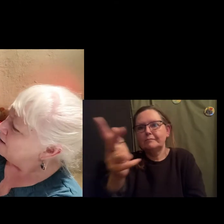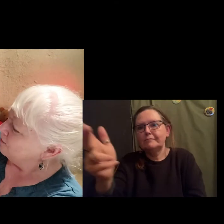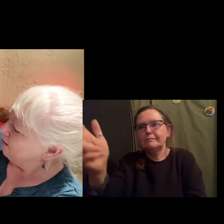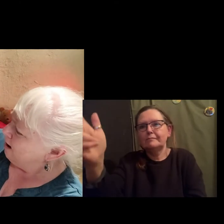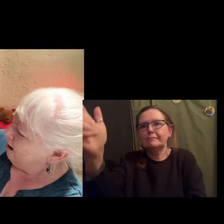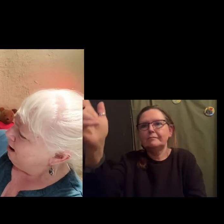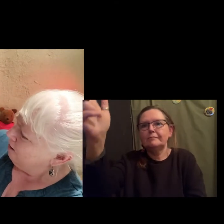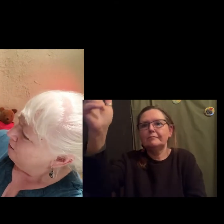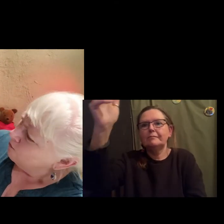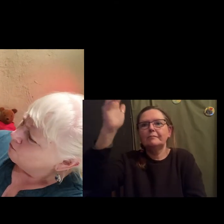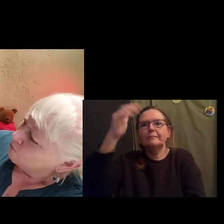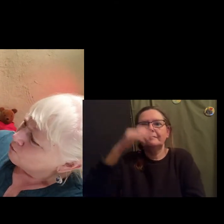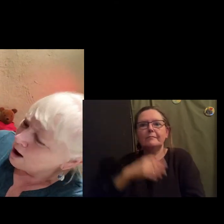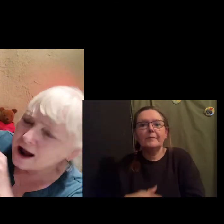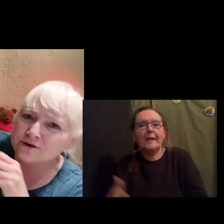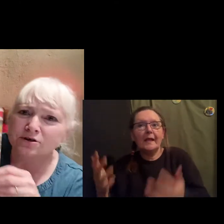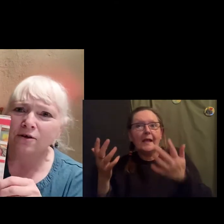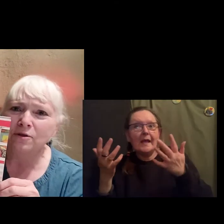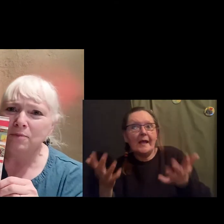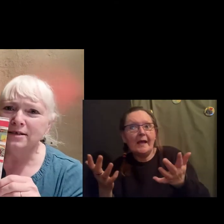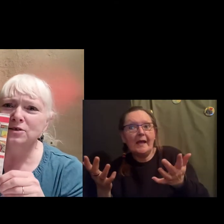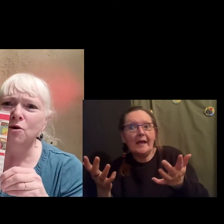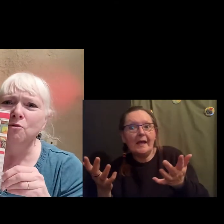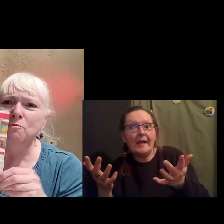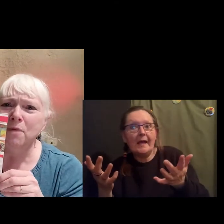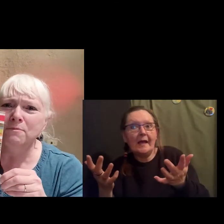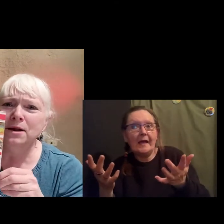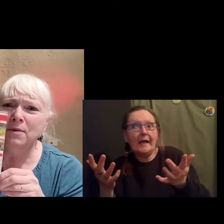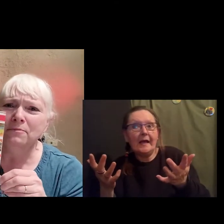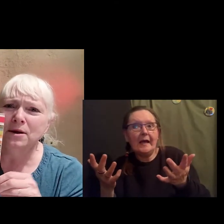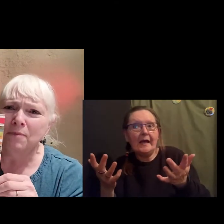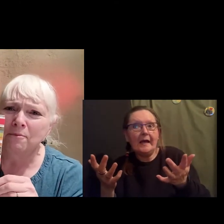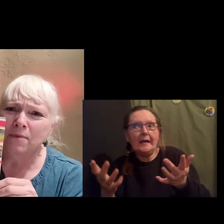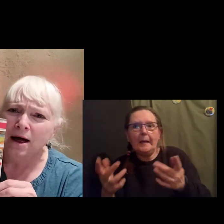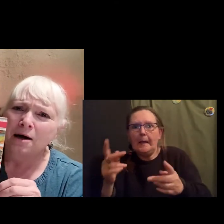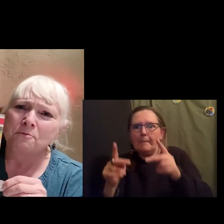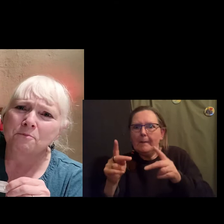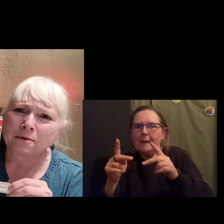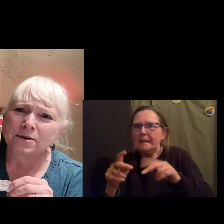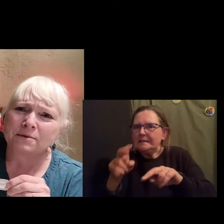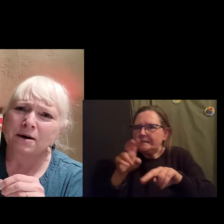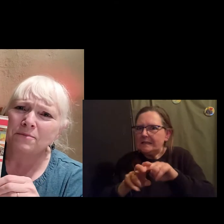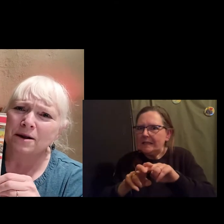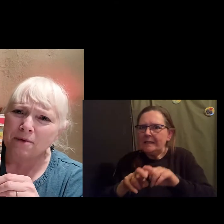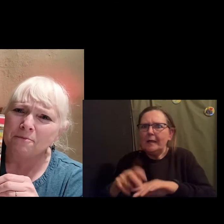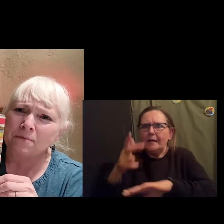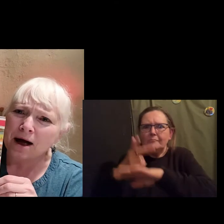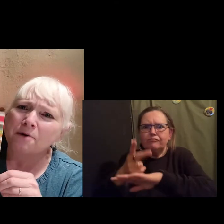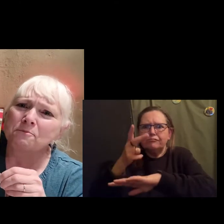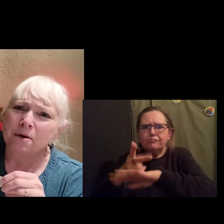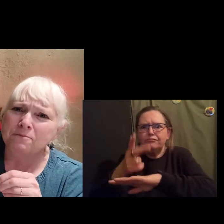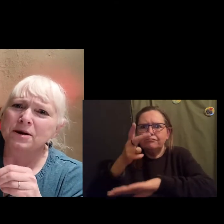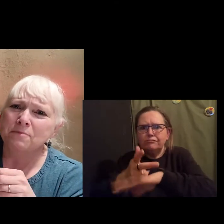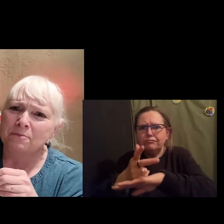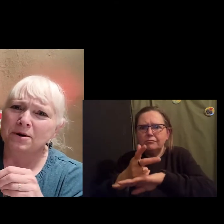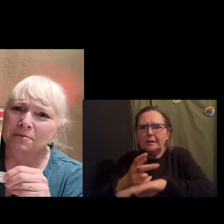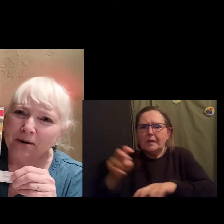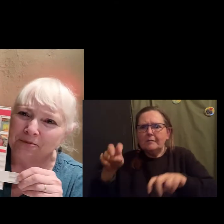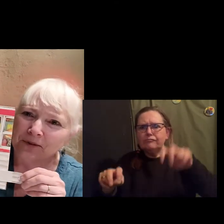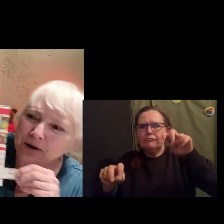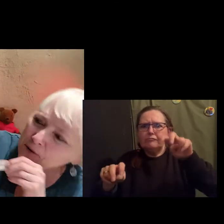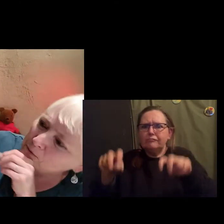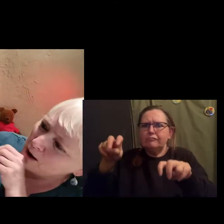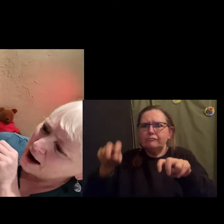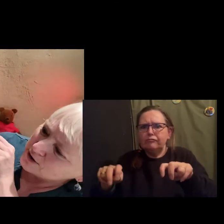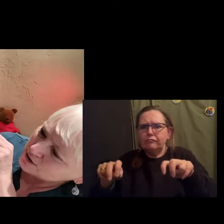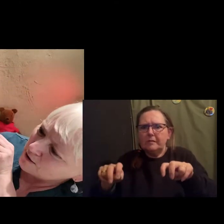town. The riders on the bus go bumpity bumpity bump, bumpity bumpity bump, bumpity bumpity